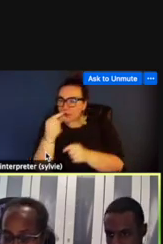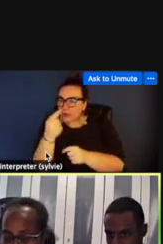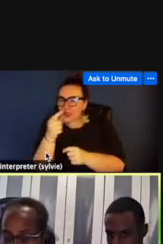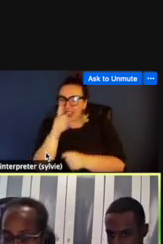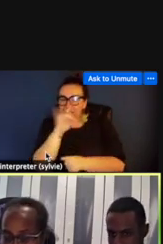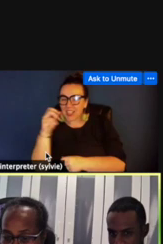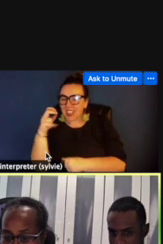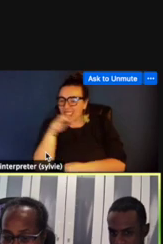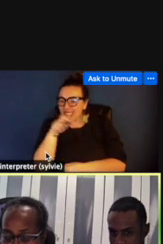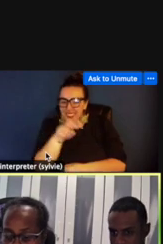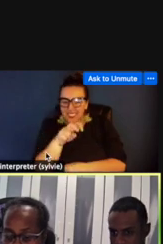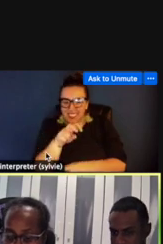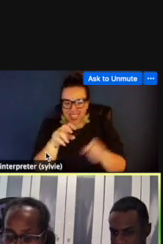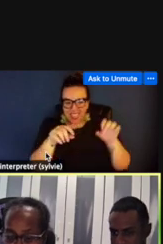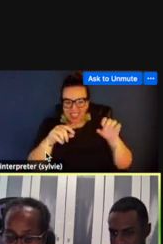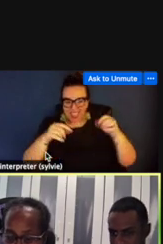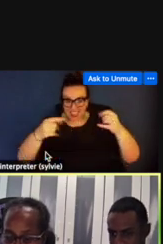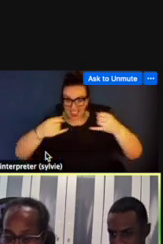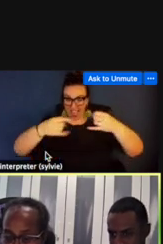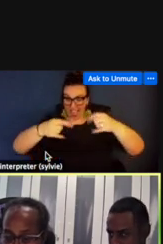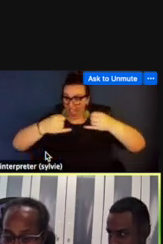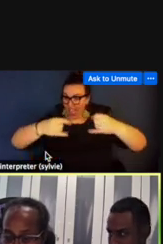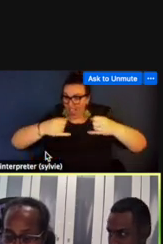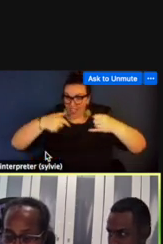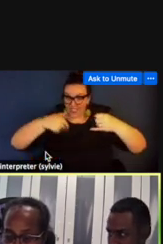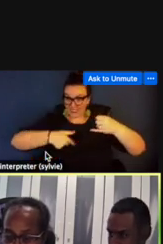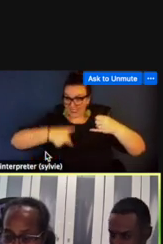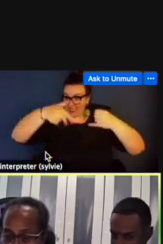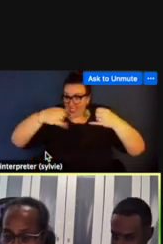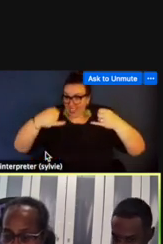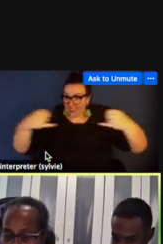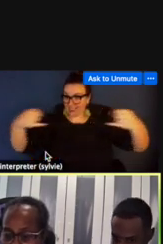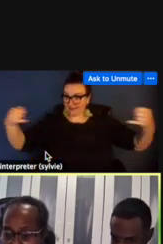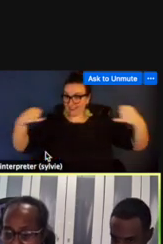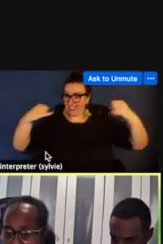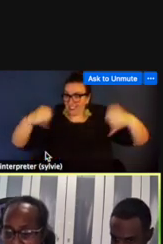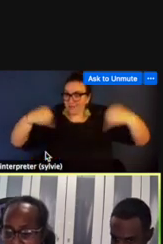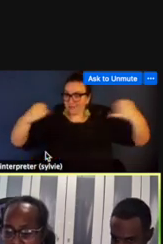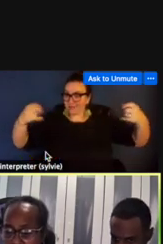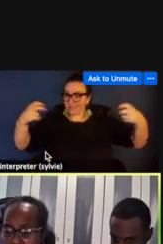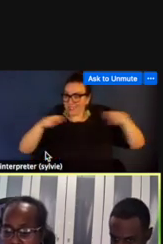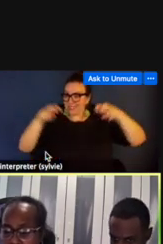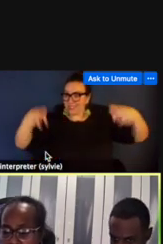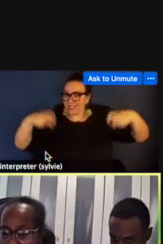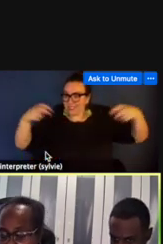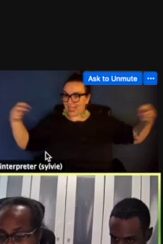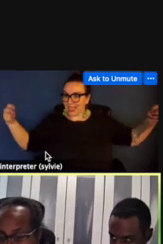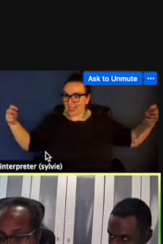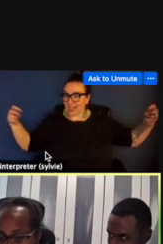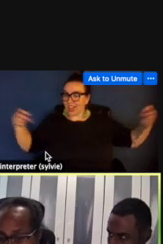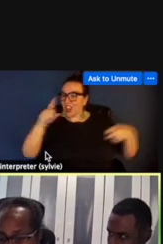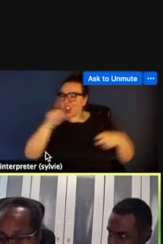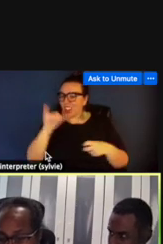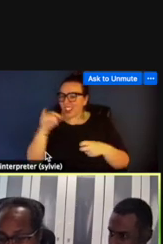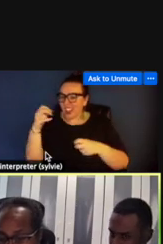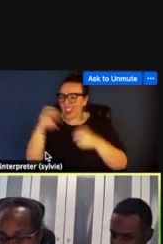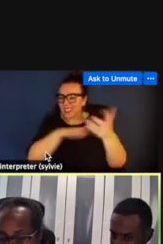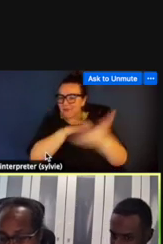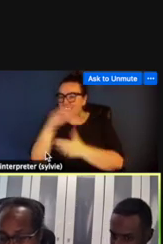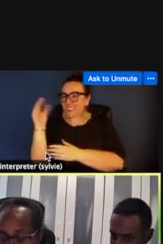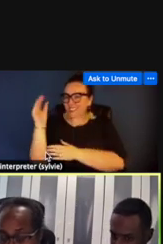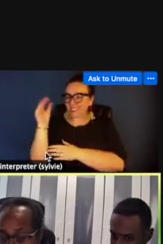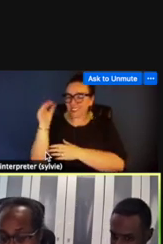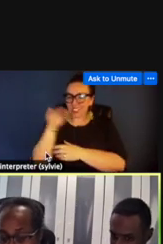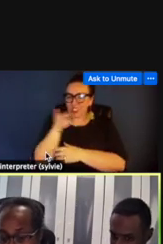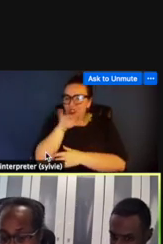snake around the banister. And it's almost like a dragon and a snake combined. And there's a Buddha. If you see